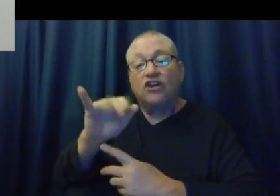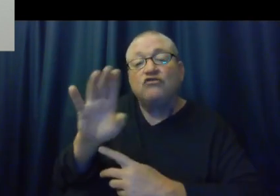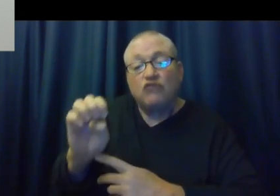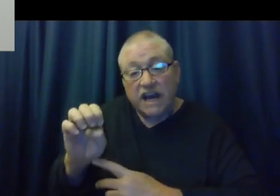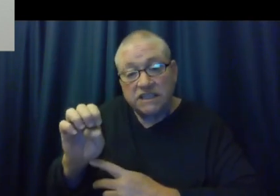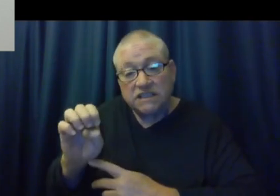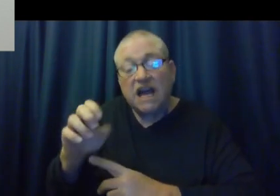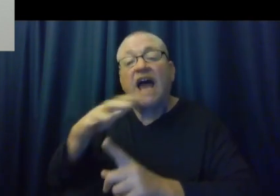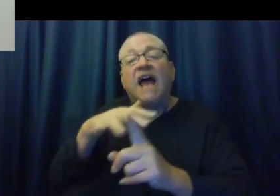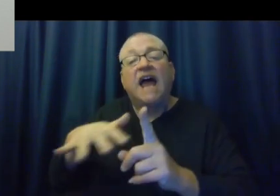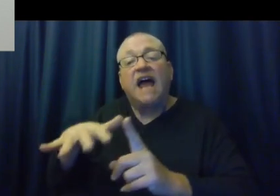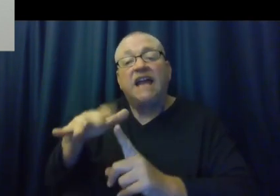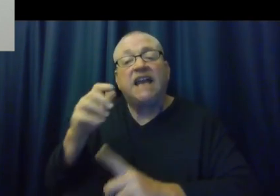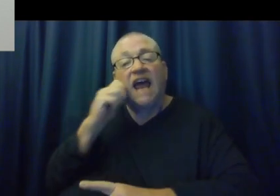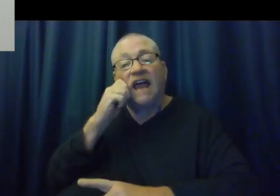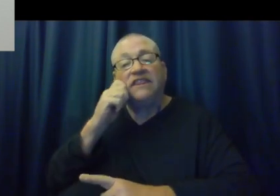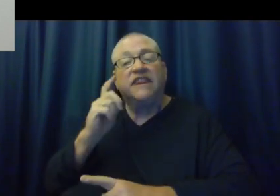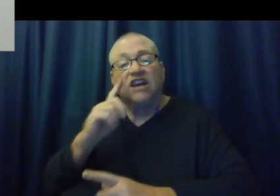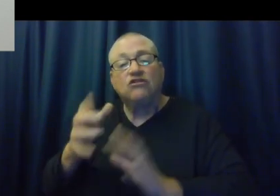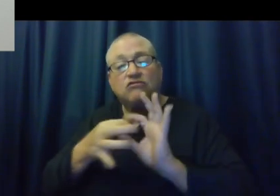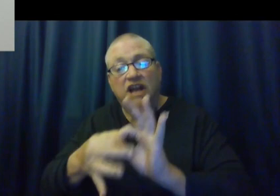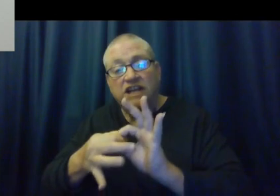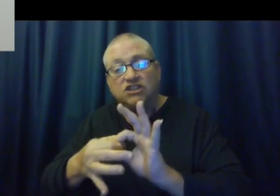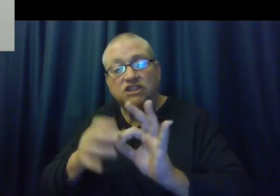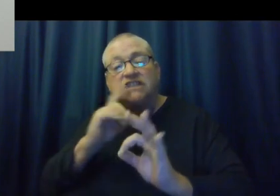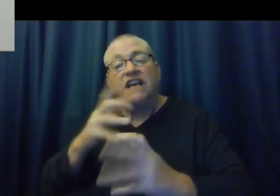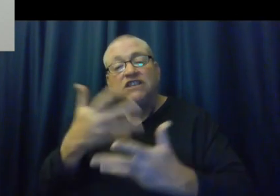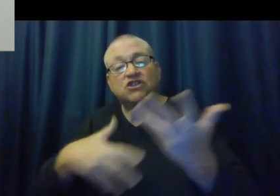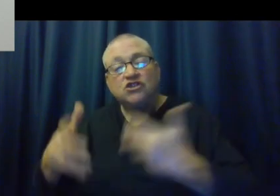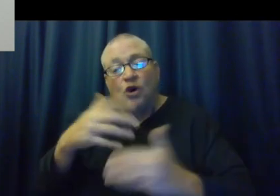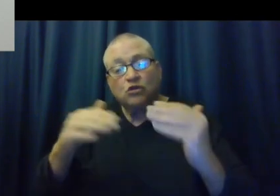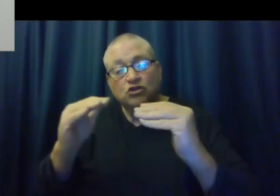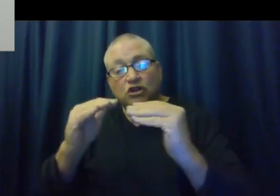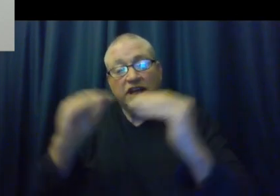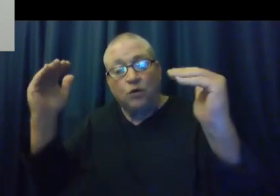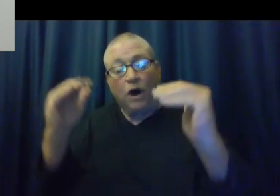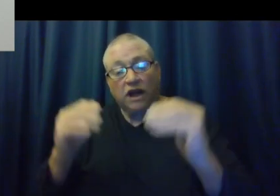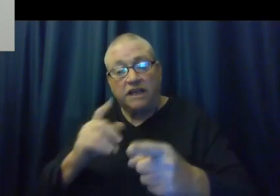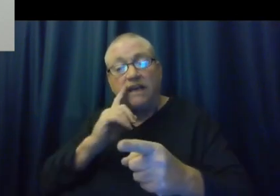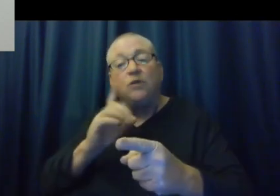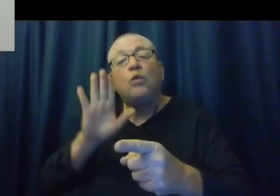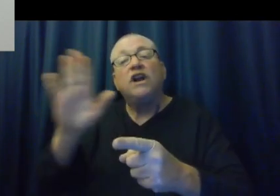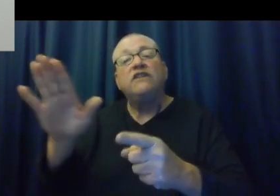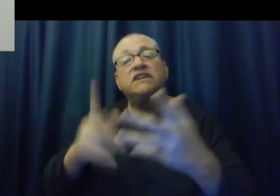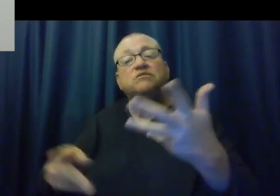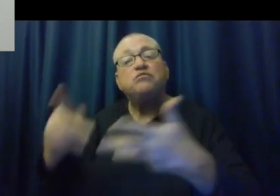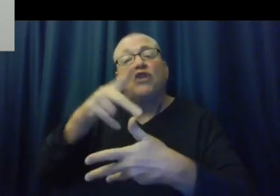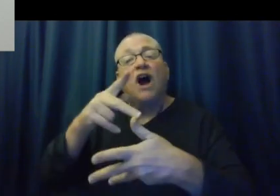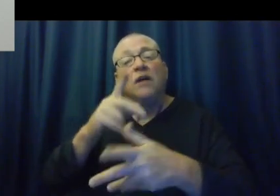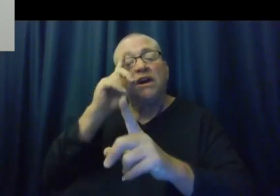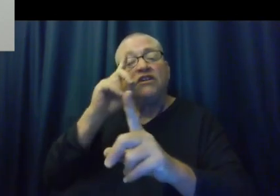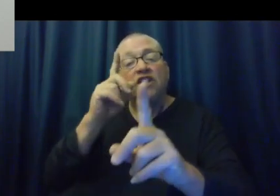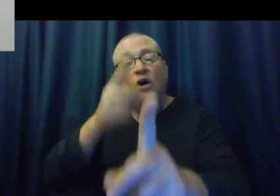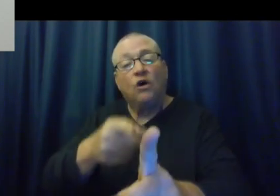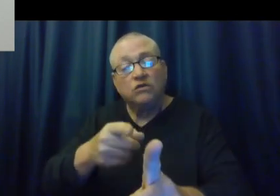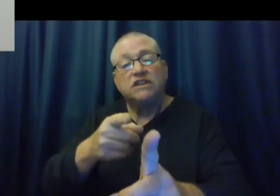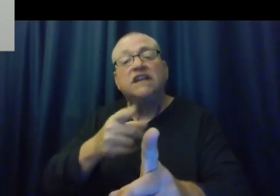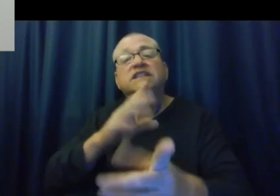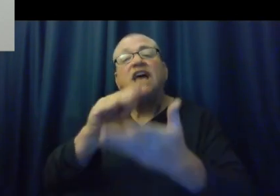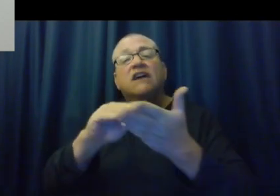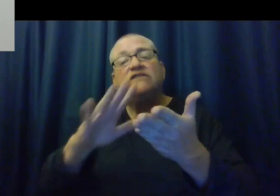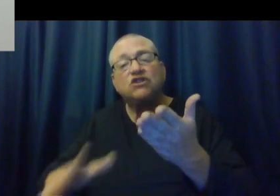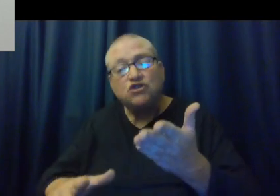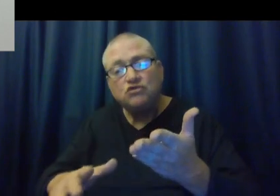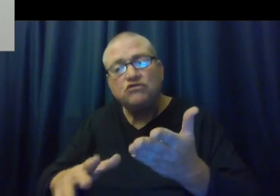teaches classes on race and ethnic relations and social inequality. One of Glenn's primary goals as an educator is to help